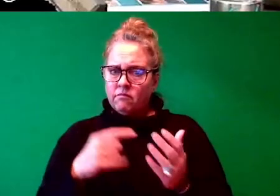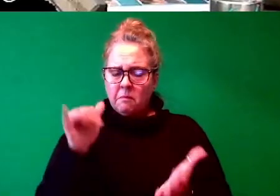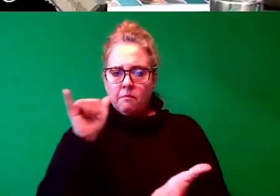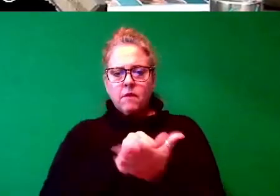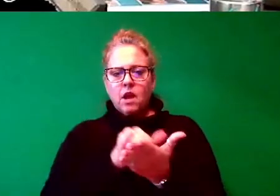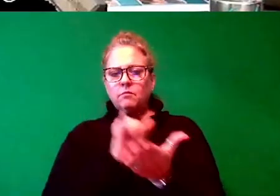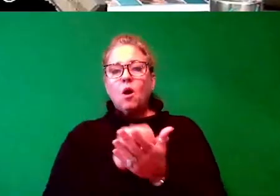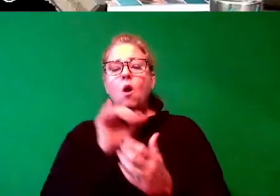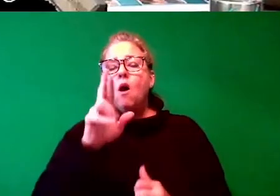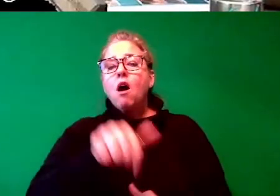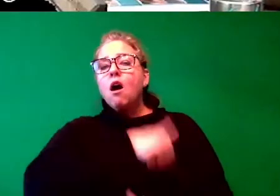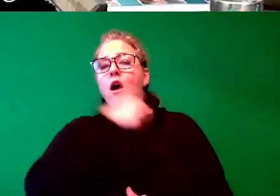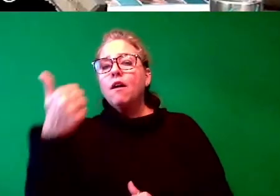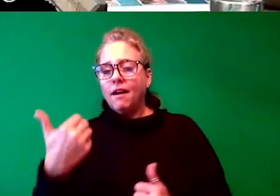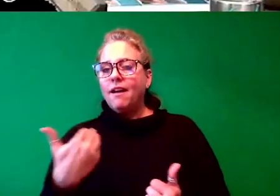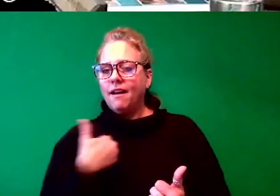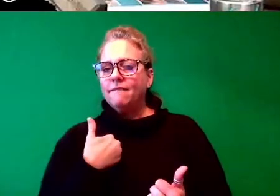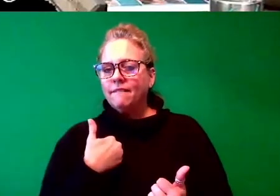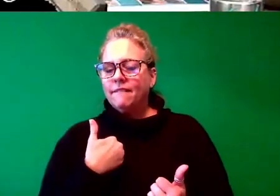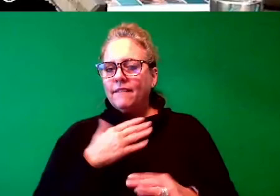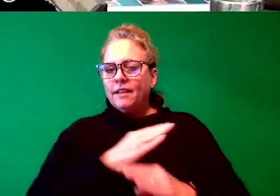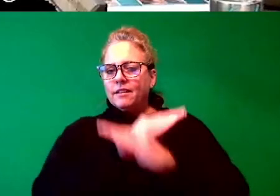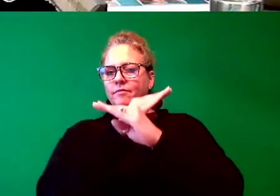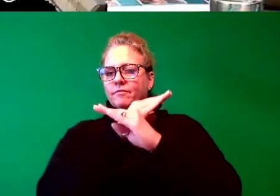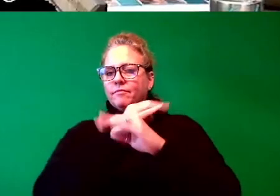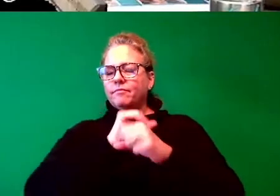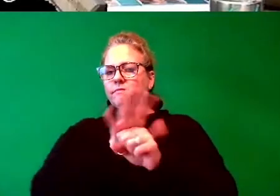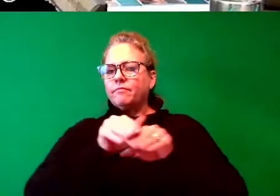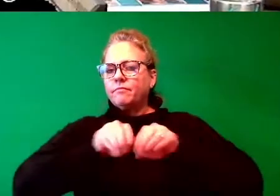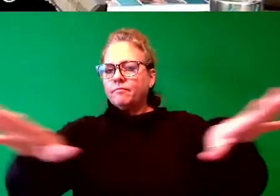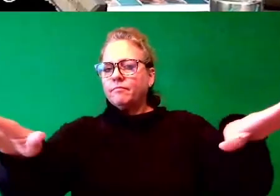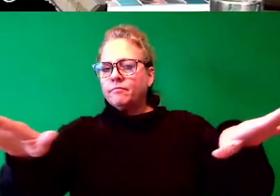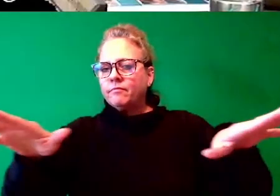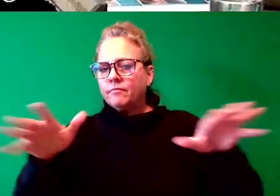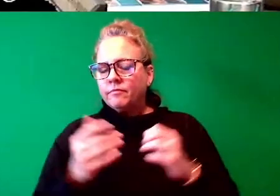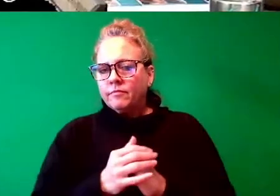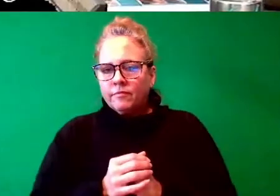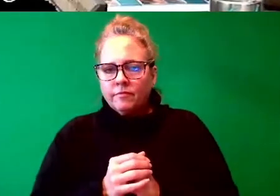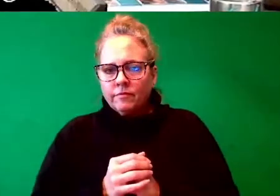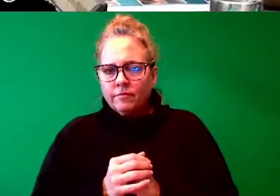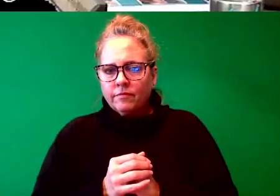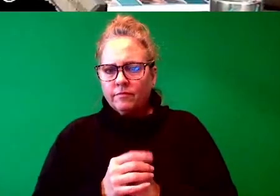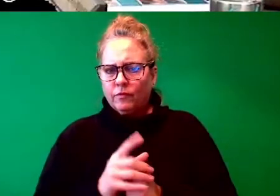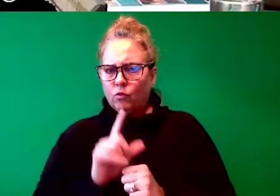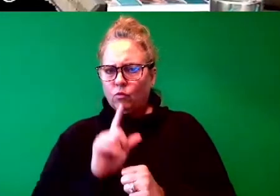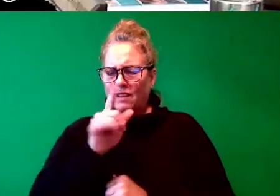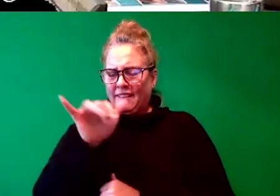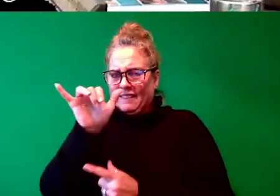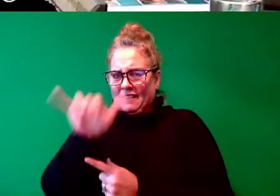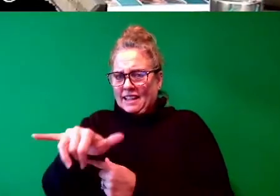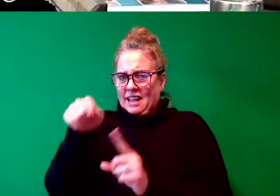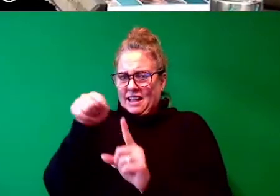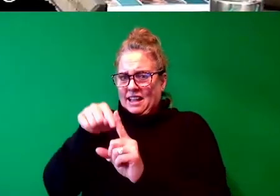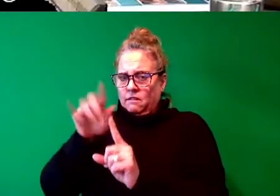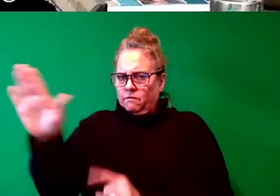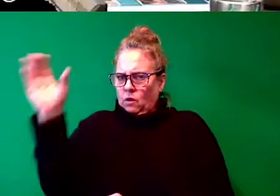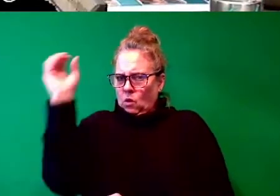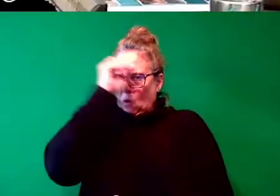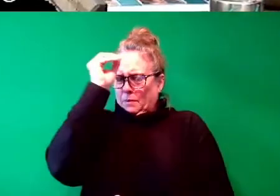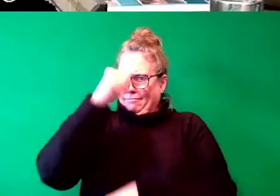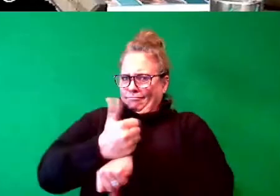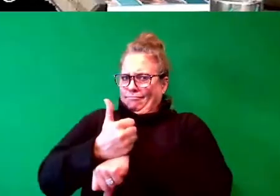other actions taken to prevent the spread of COVID-19. It only tends to harden already formed opinions.